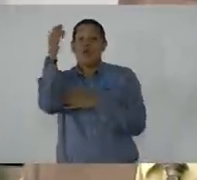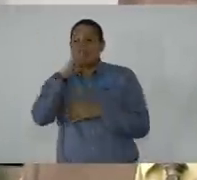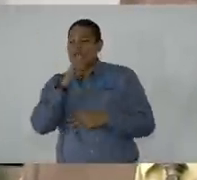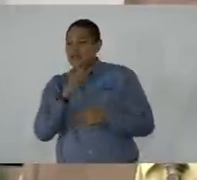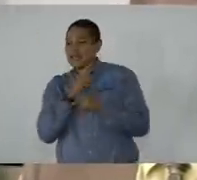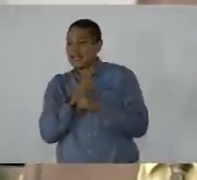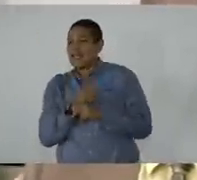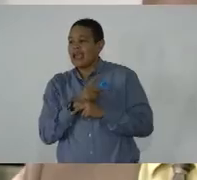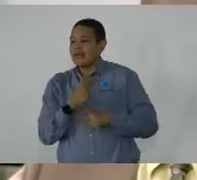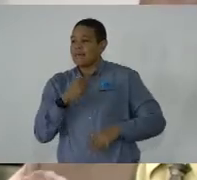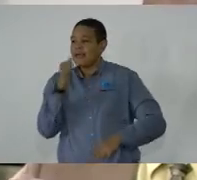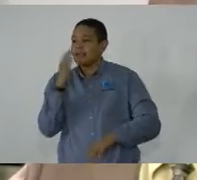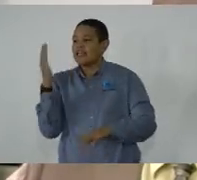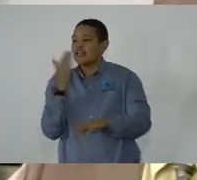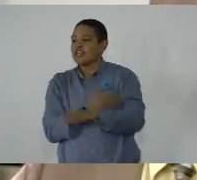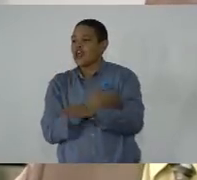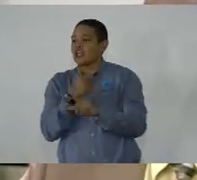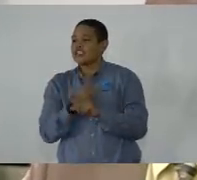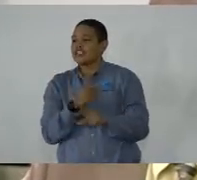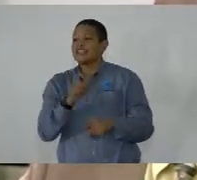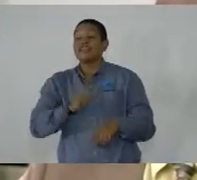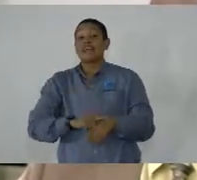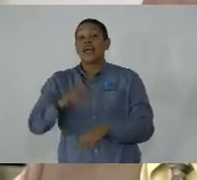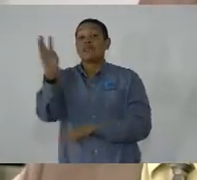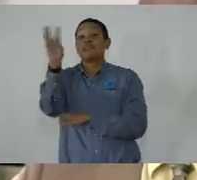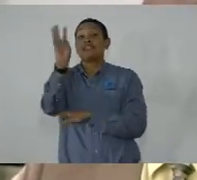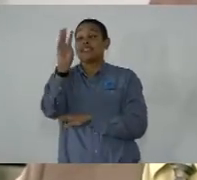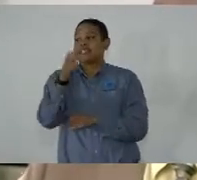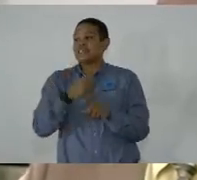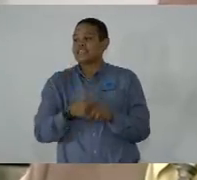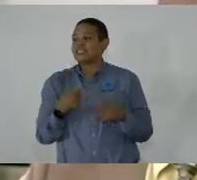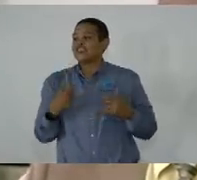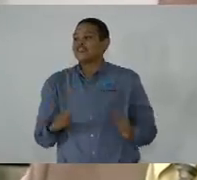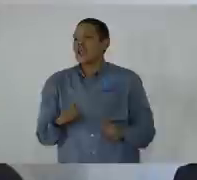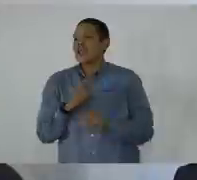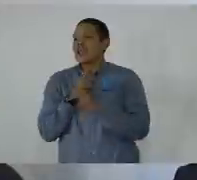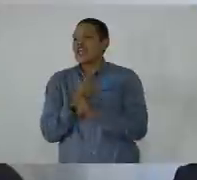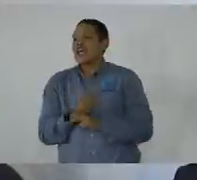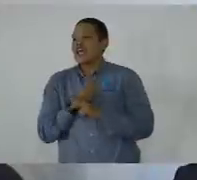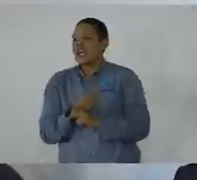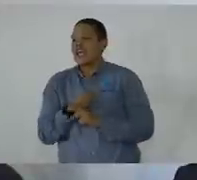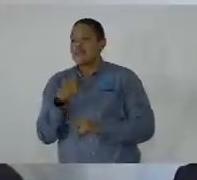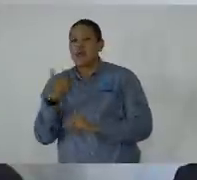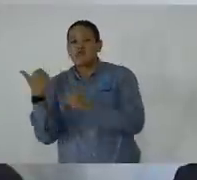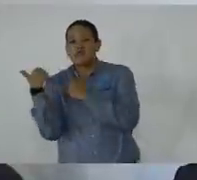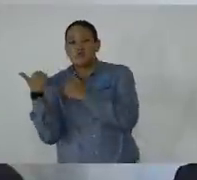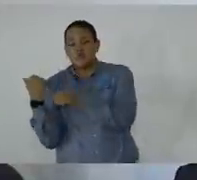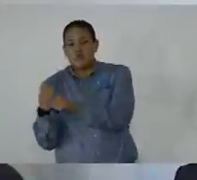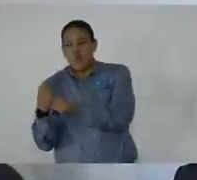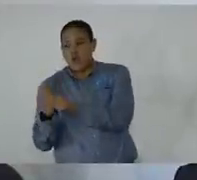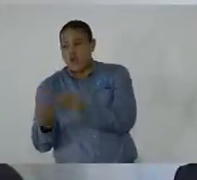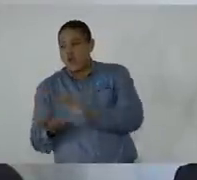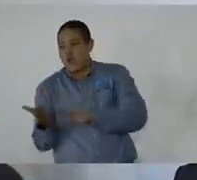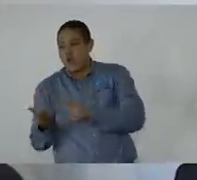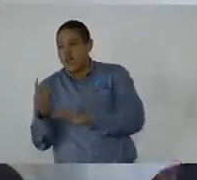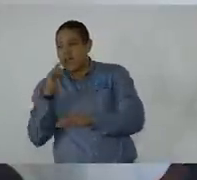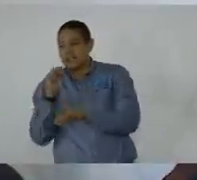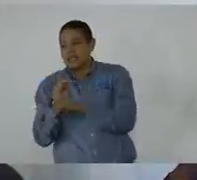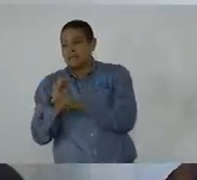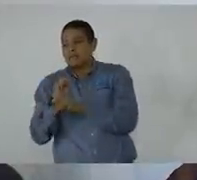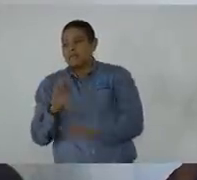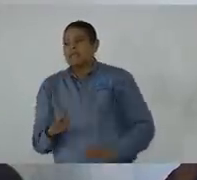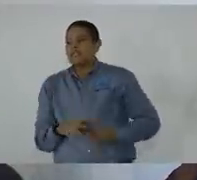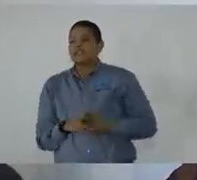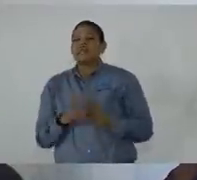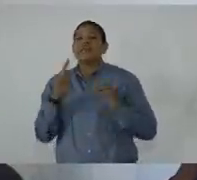of my daughter, and at 6 a.m., trying to take care of my duties as a minister.